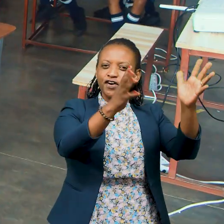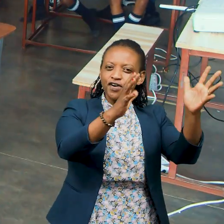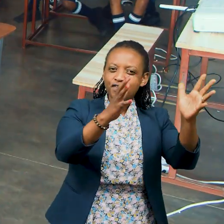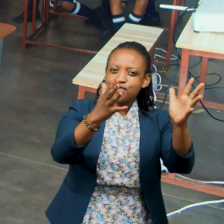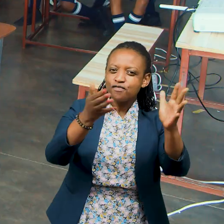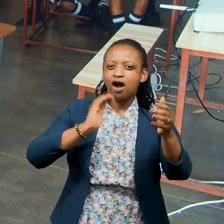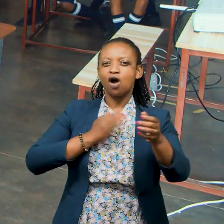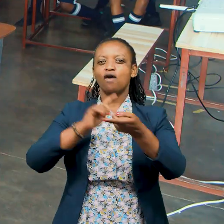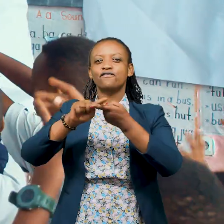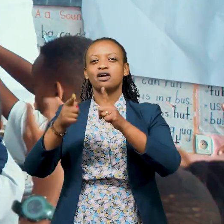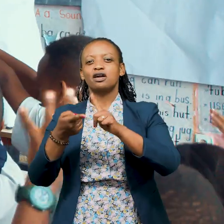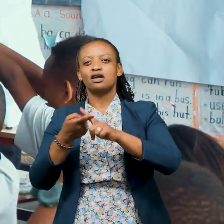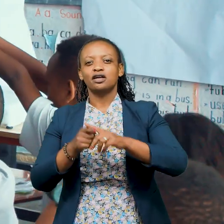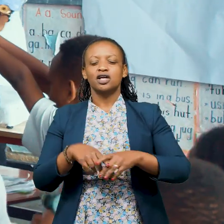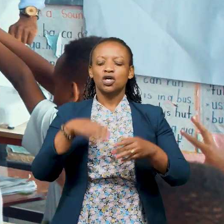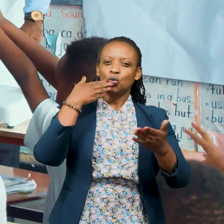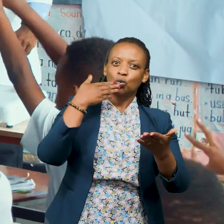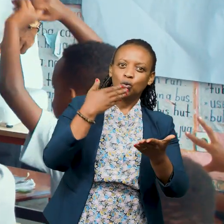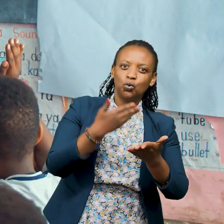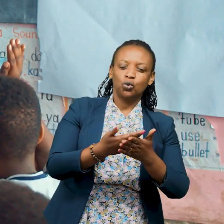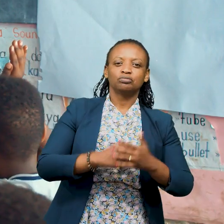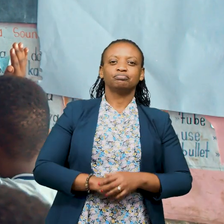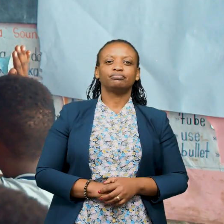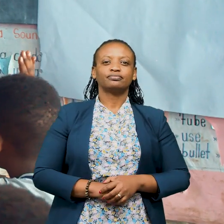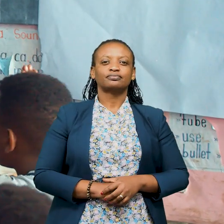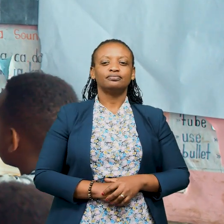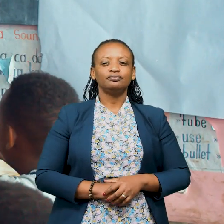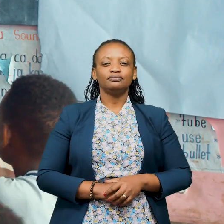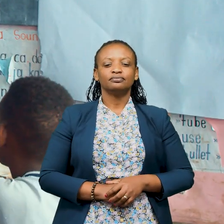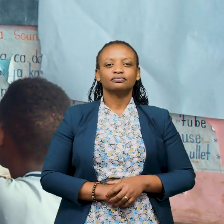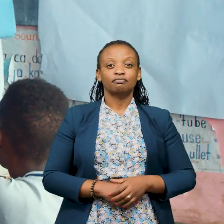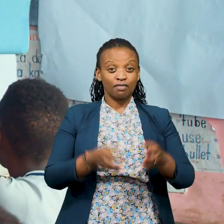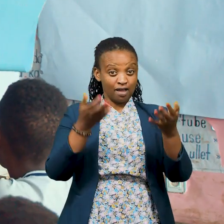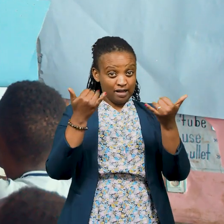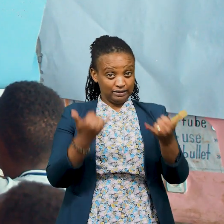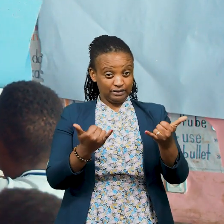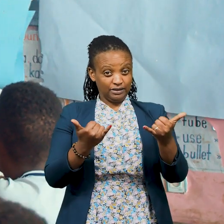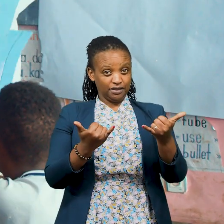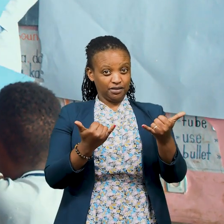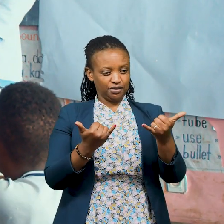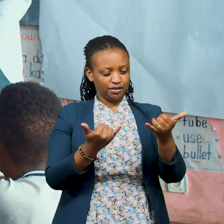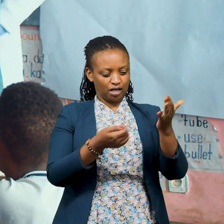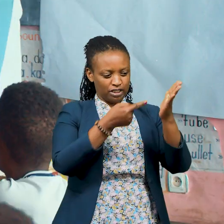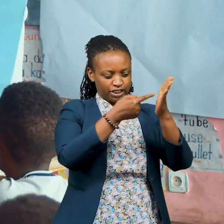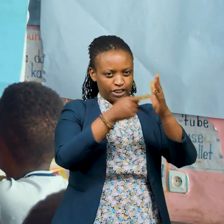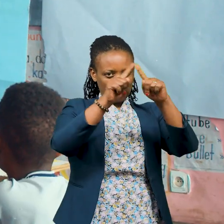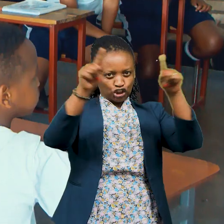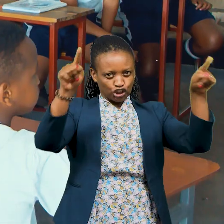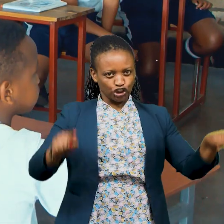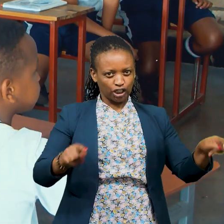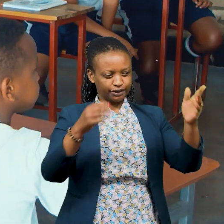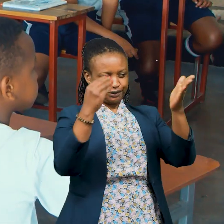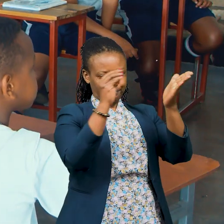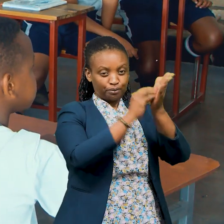friend. Very good, very good. I'm going to display this chart here, okay? You like